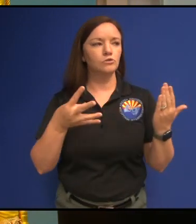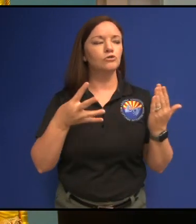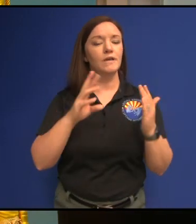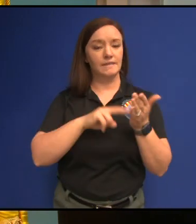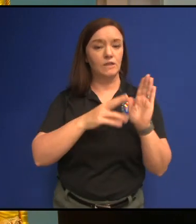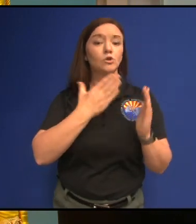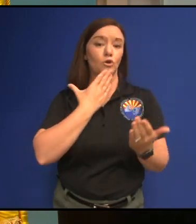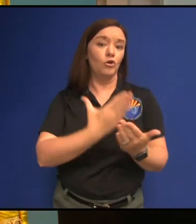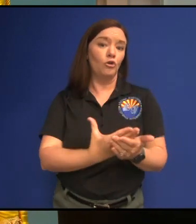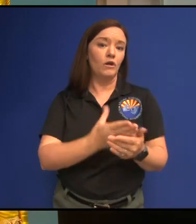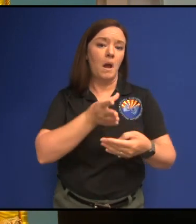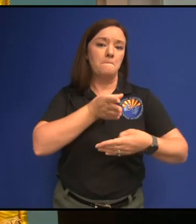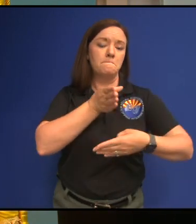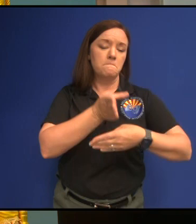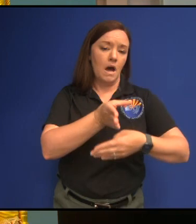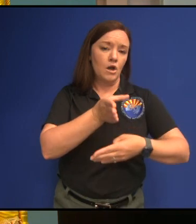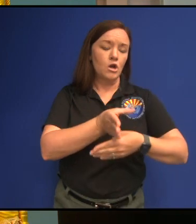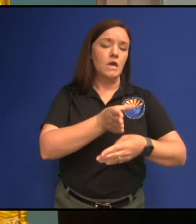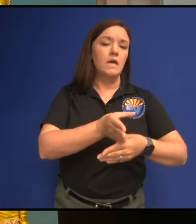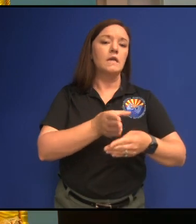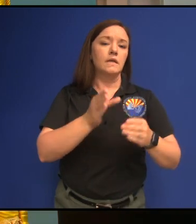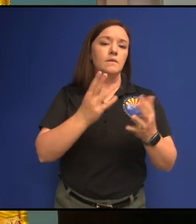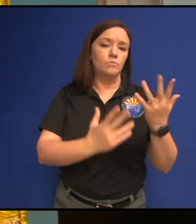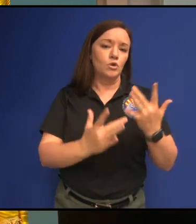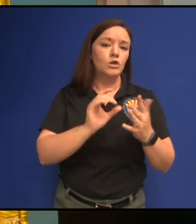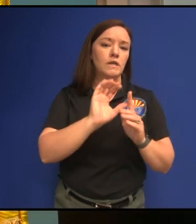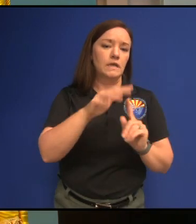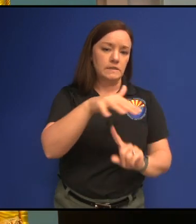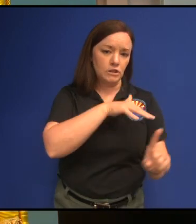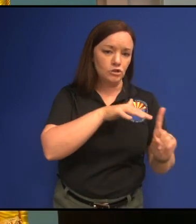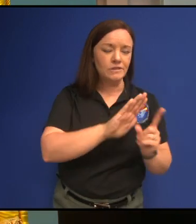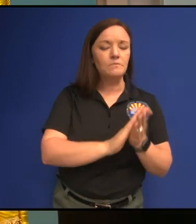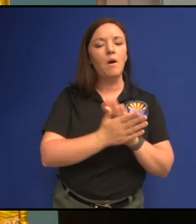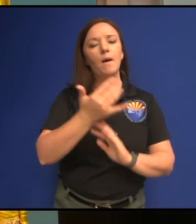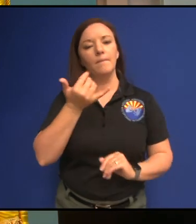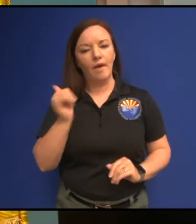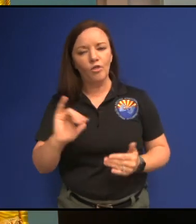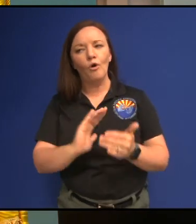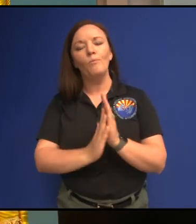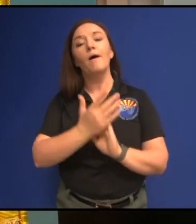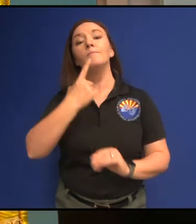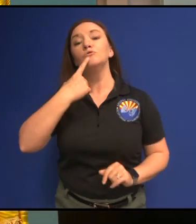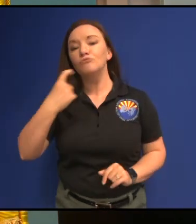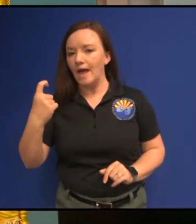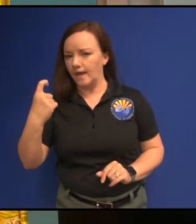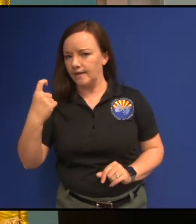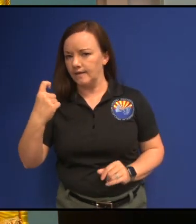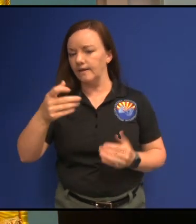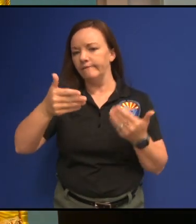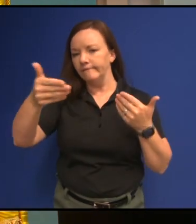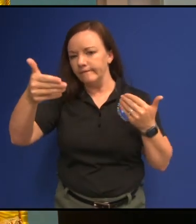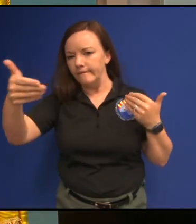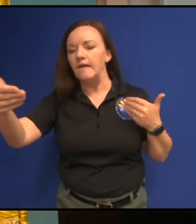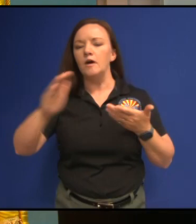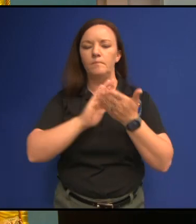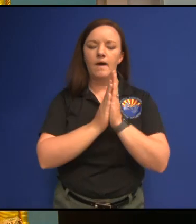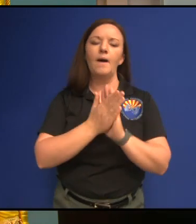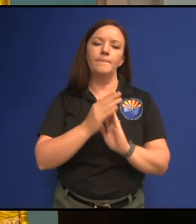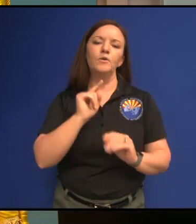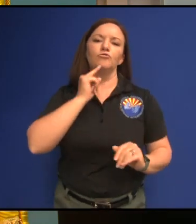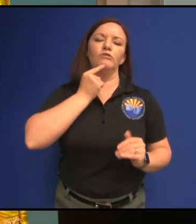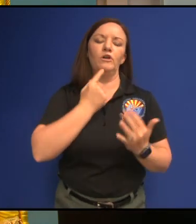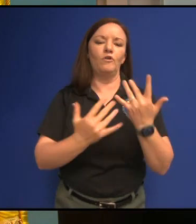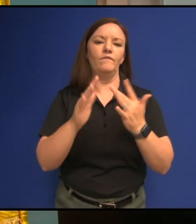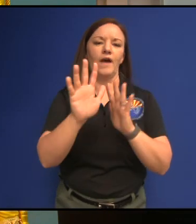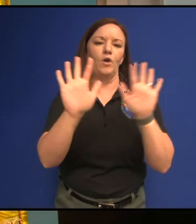means good, moderated burning conditions, to more yellow and more red as we set up into that critical fire weather period, which means we're